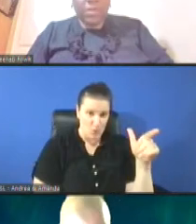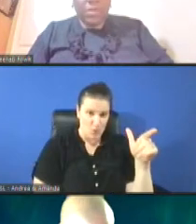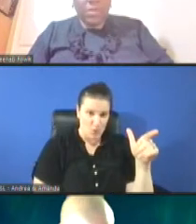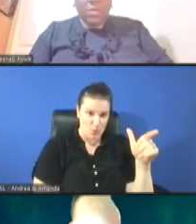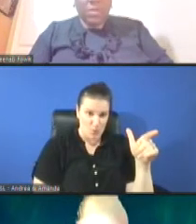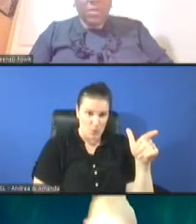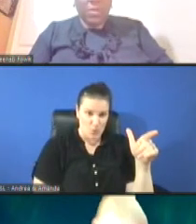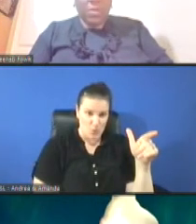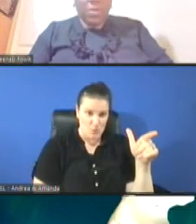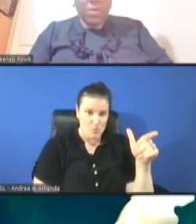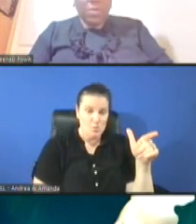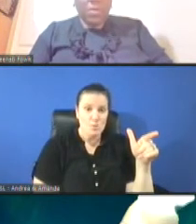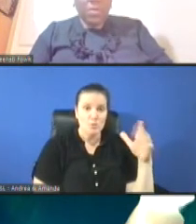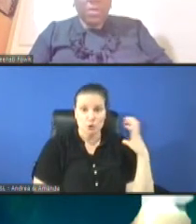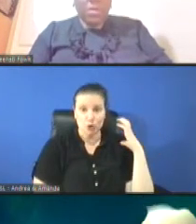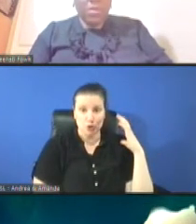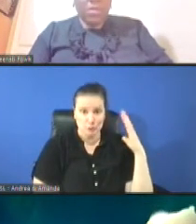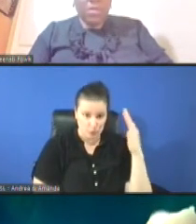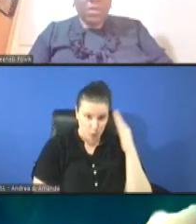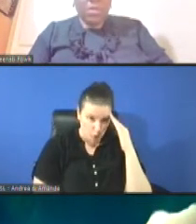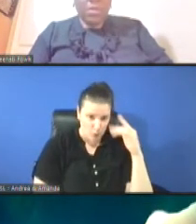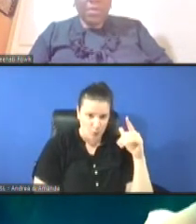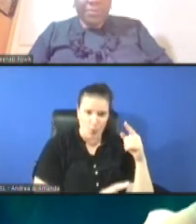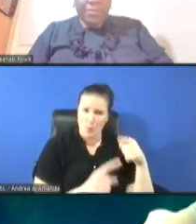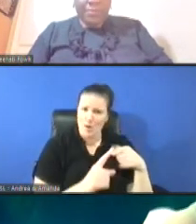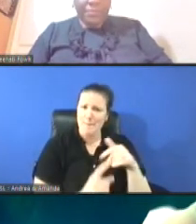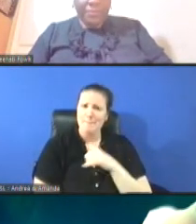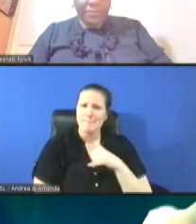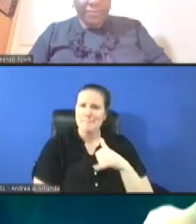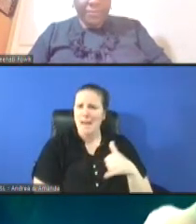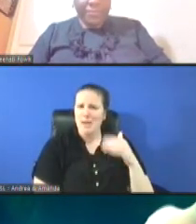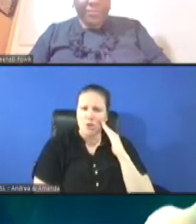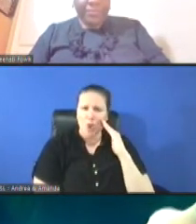when the chief knew. When did the mayor know?